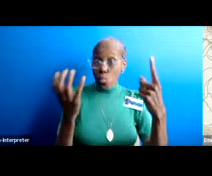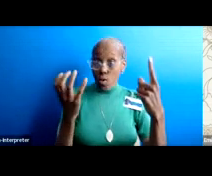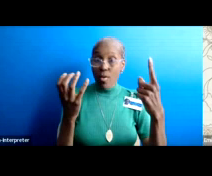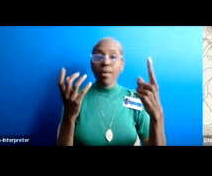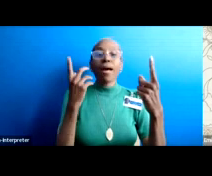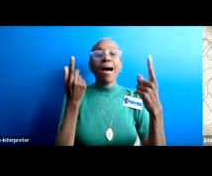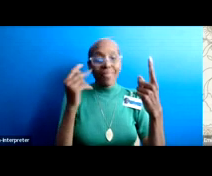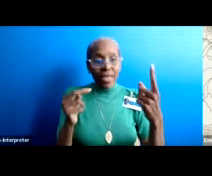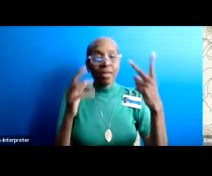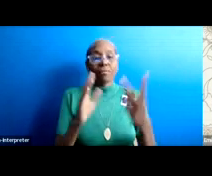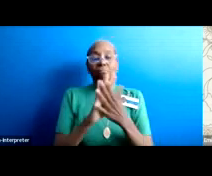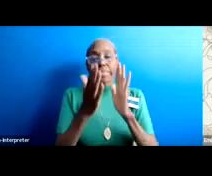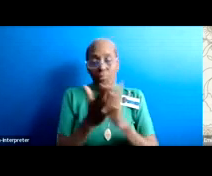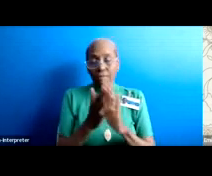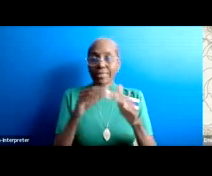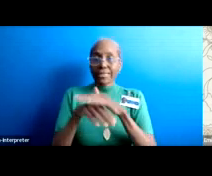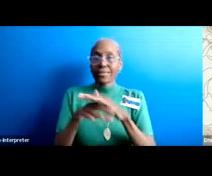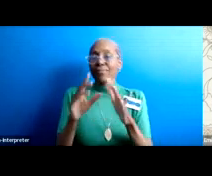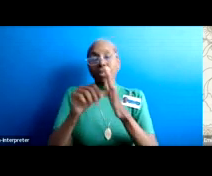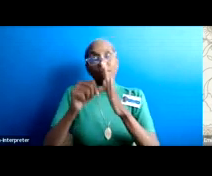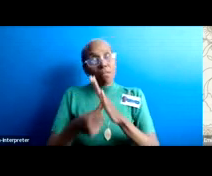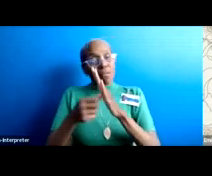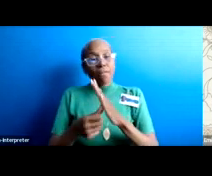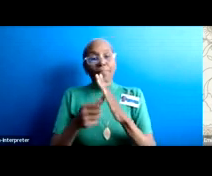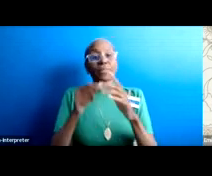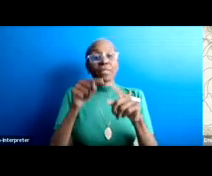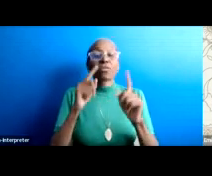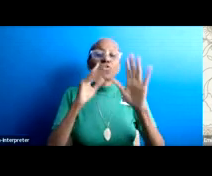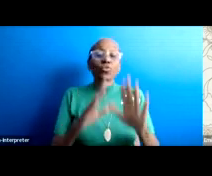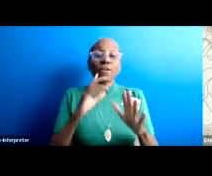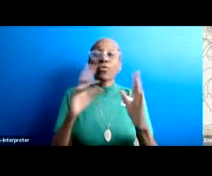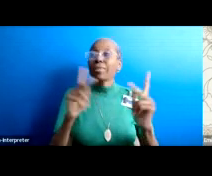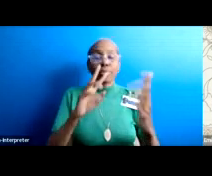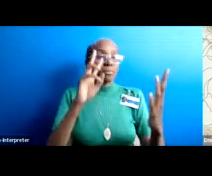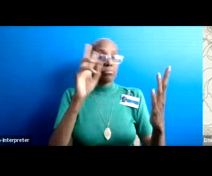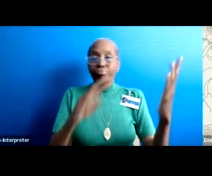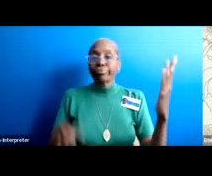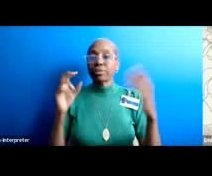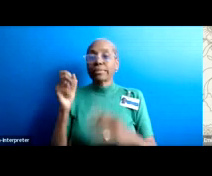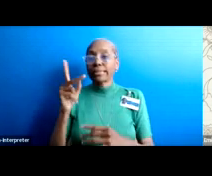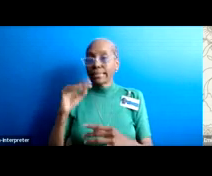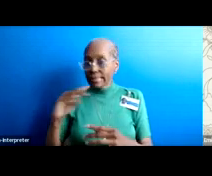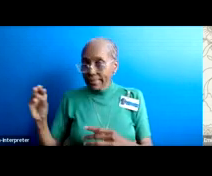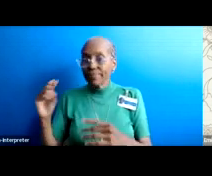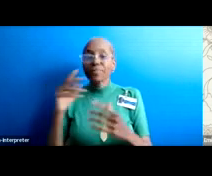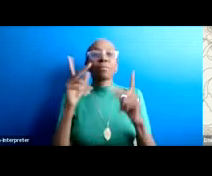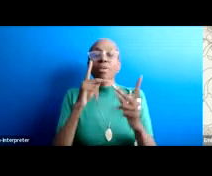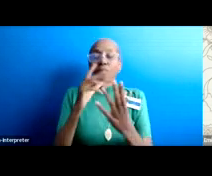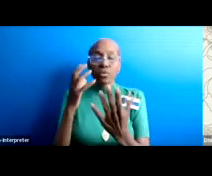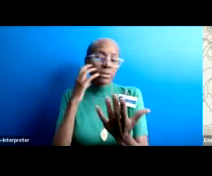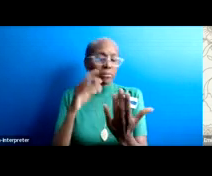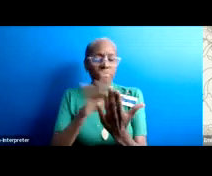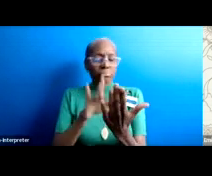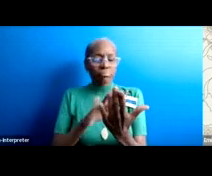accessible content. And I cannot emphasize enough, this is great for skimmers. This is great for people on mobile devices